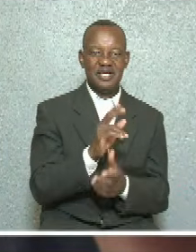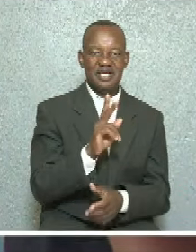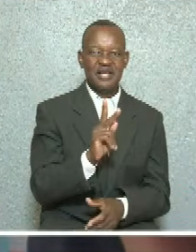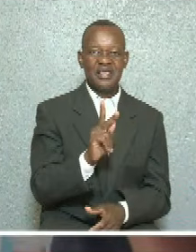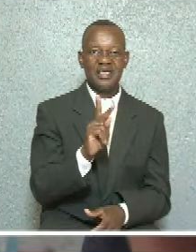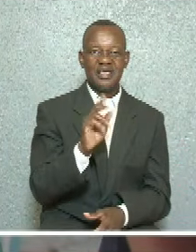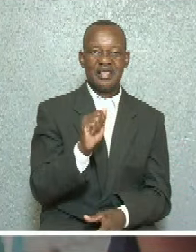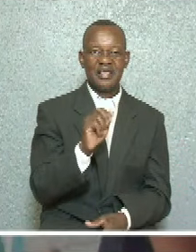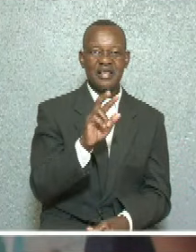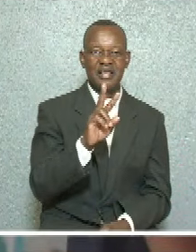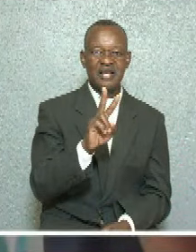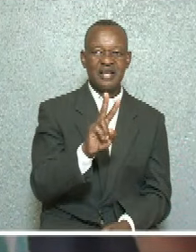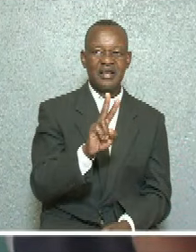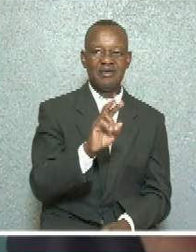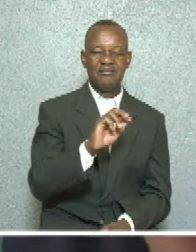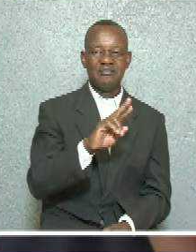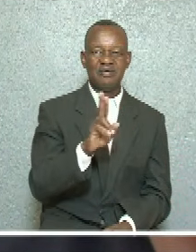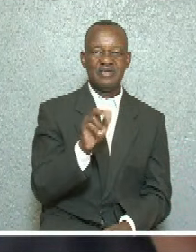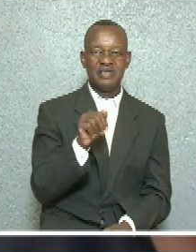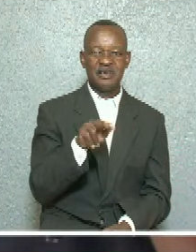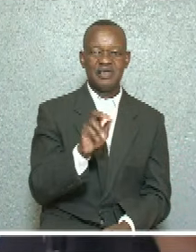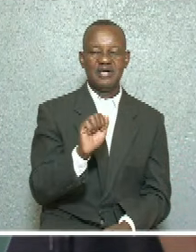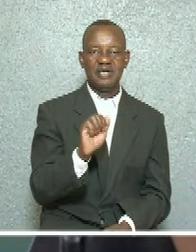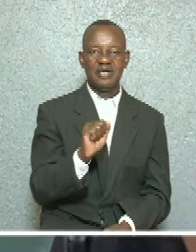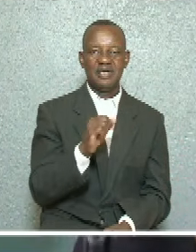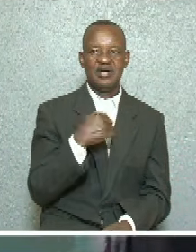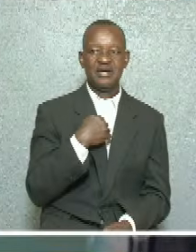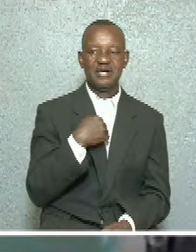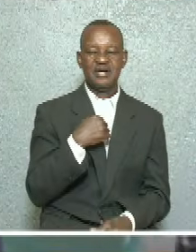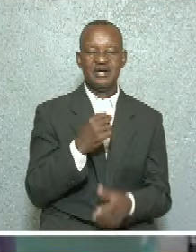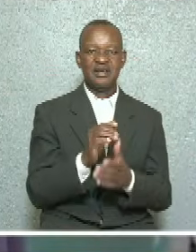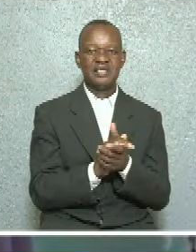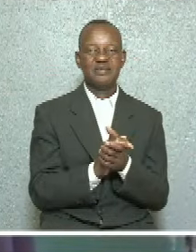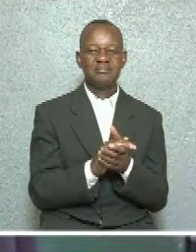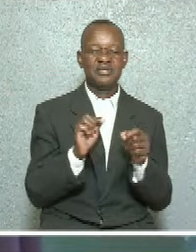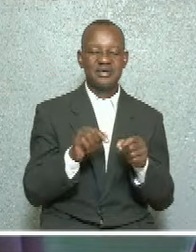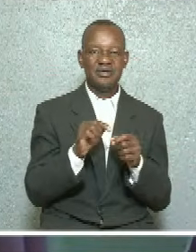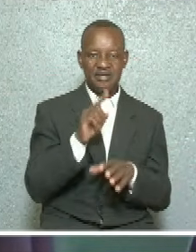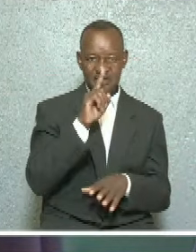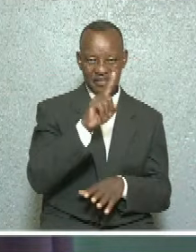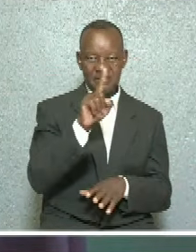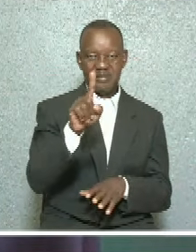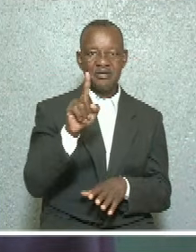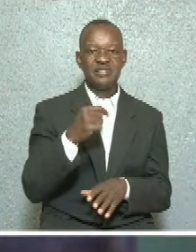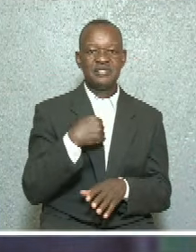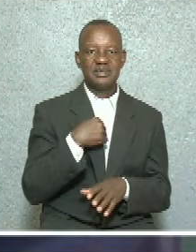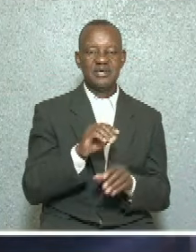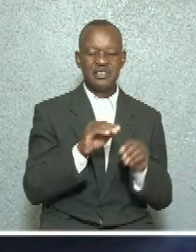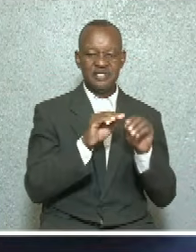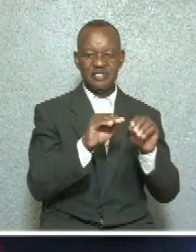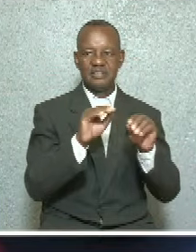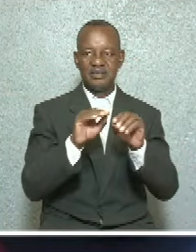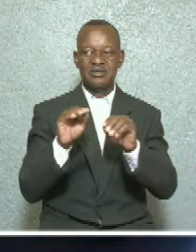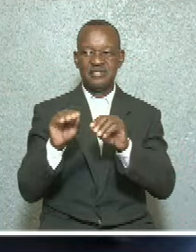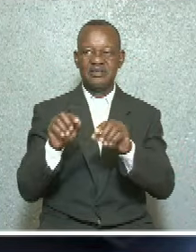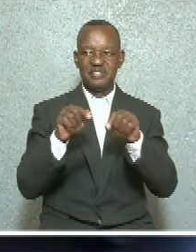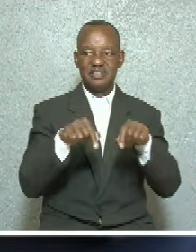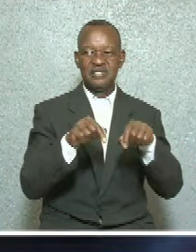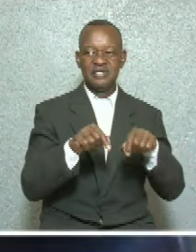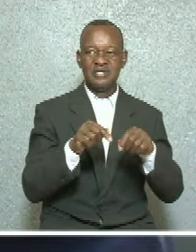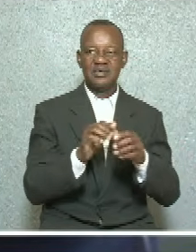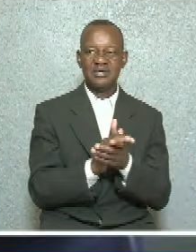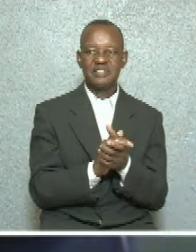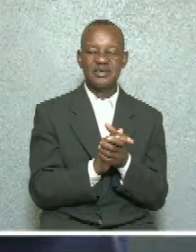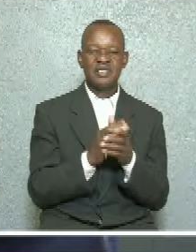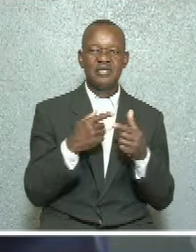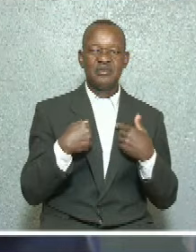and currently a teacher for robotics and computer here at PAY. So we have a robotics